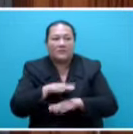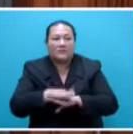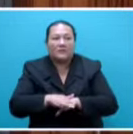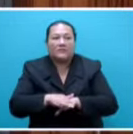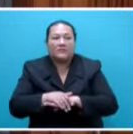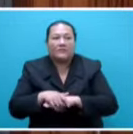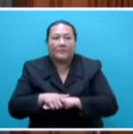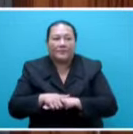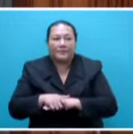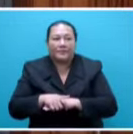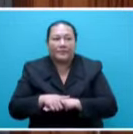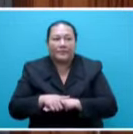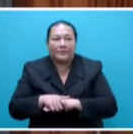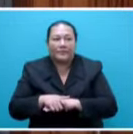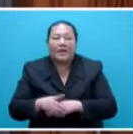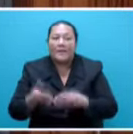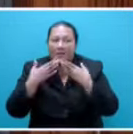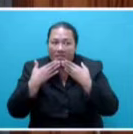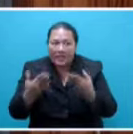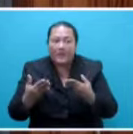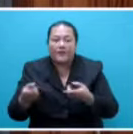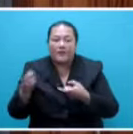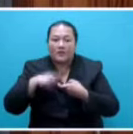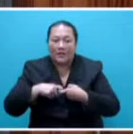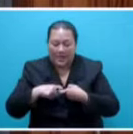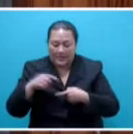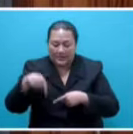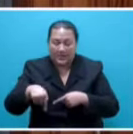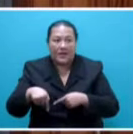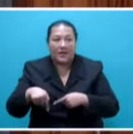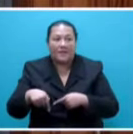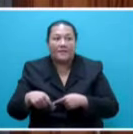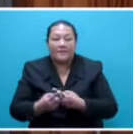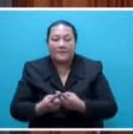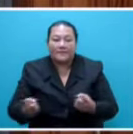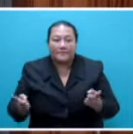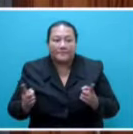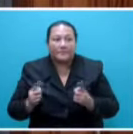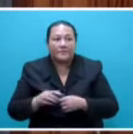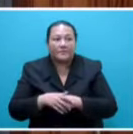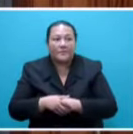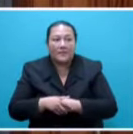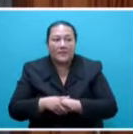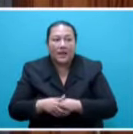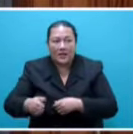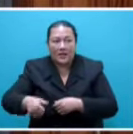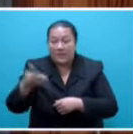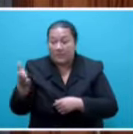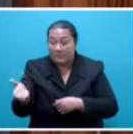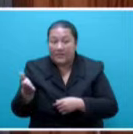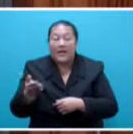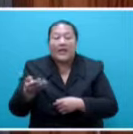welcome back. Thank you for joining us in chambers, but you know, he knows very well, you know, in the meantime, while you look